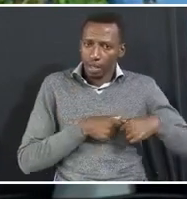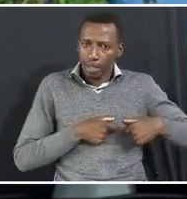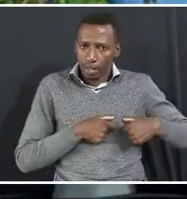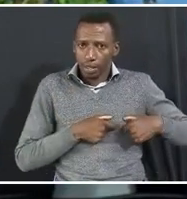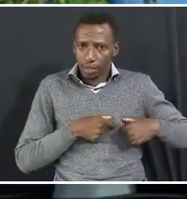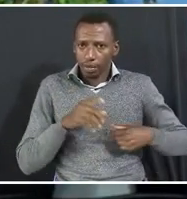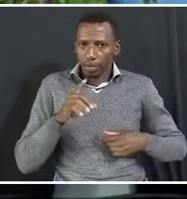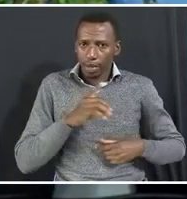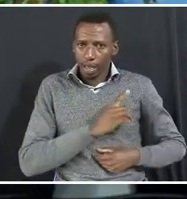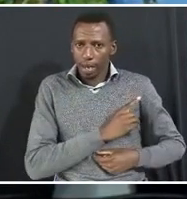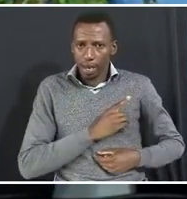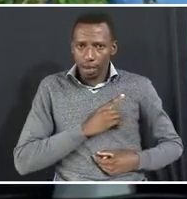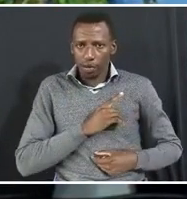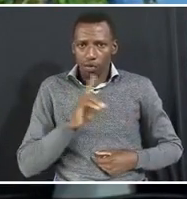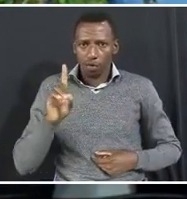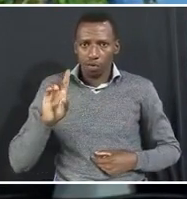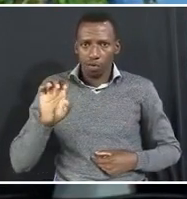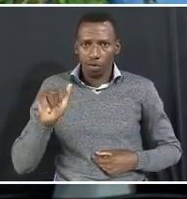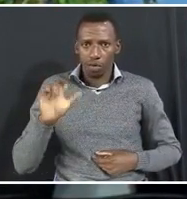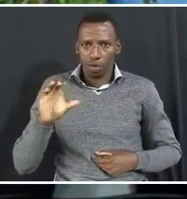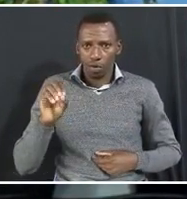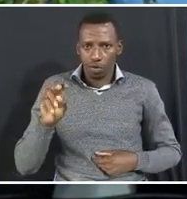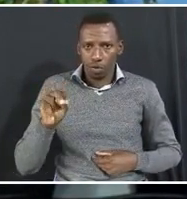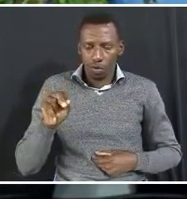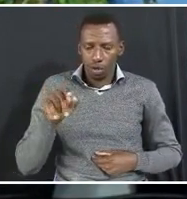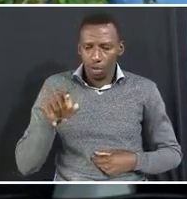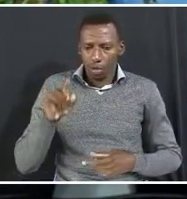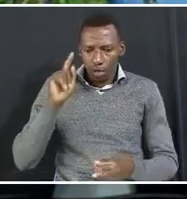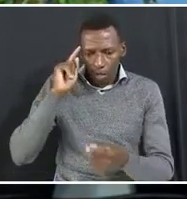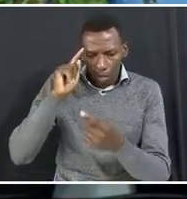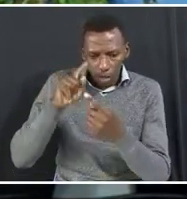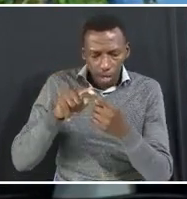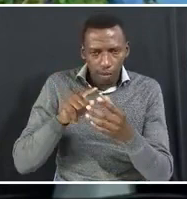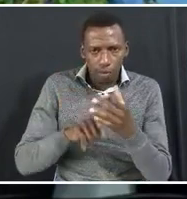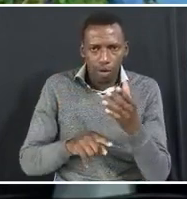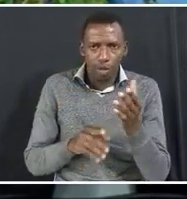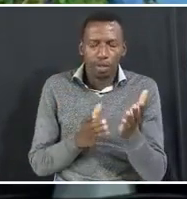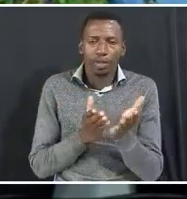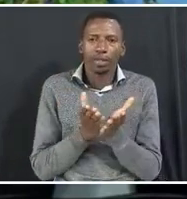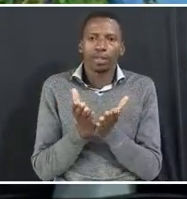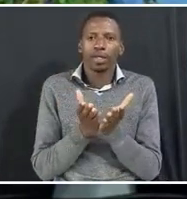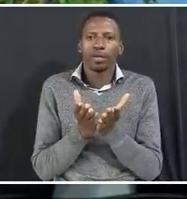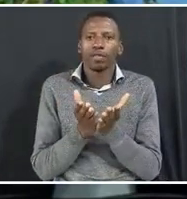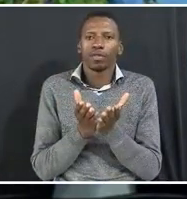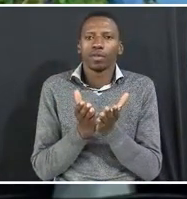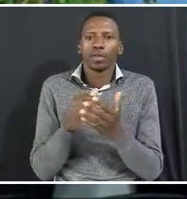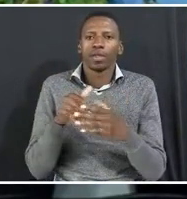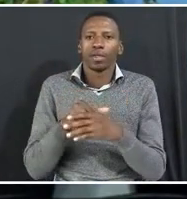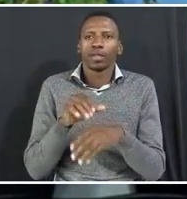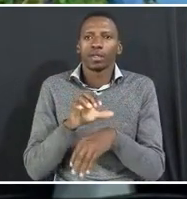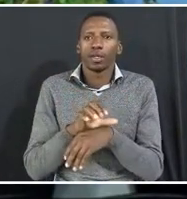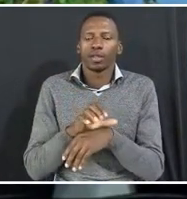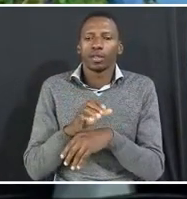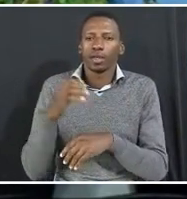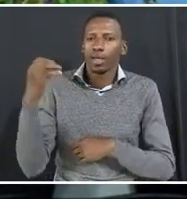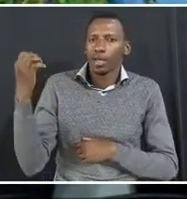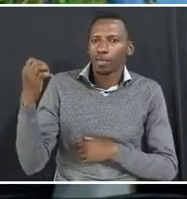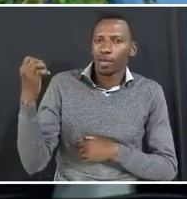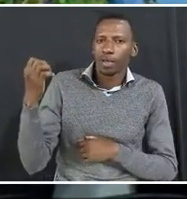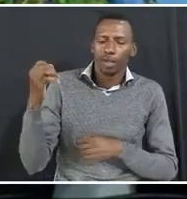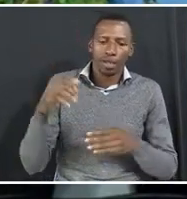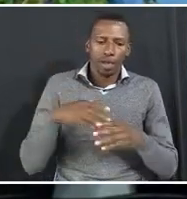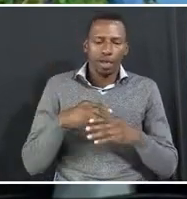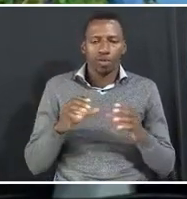to evangelize through service in the church and the community at